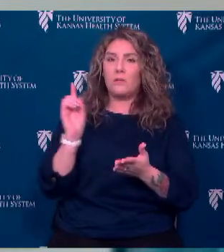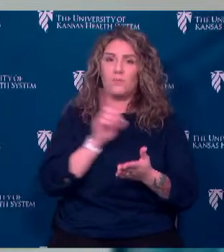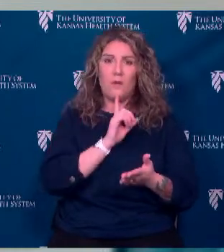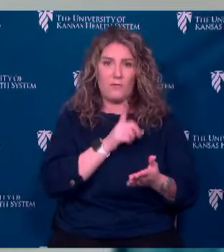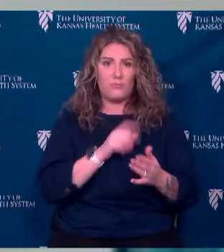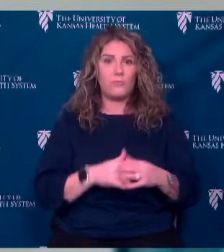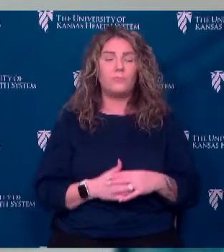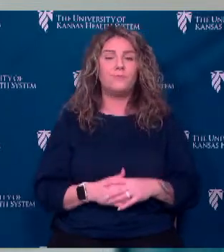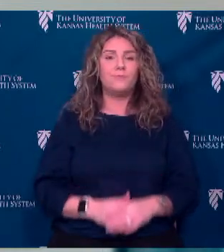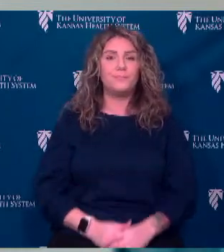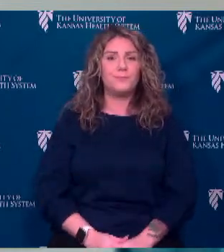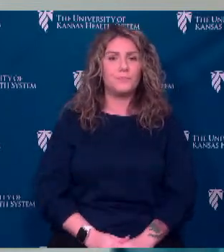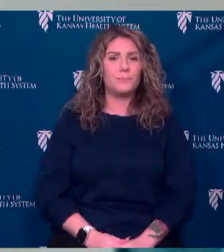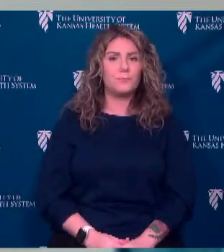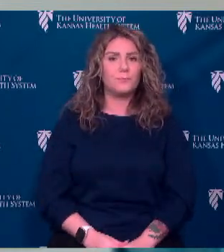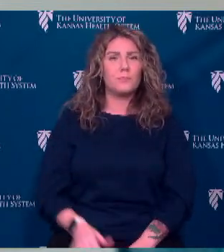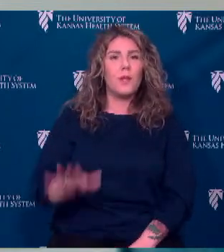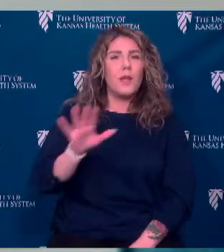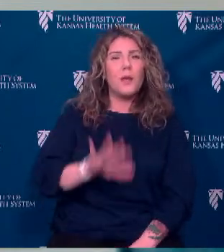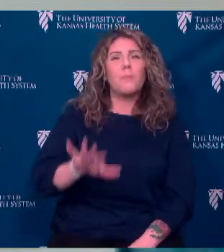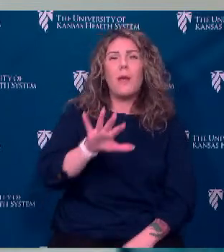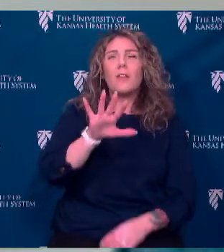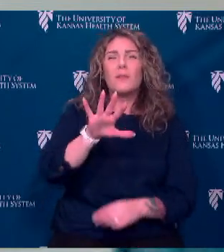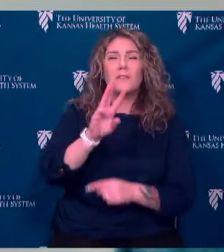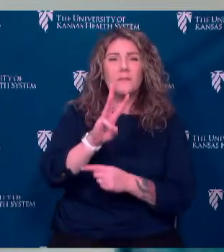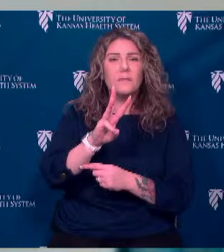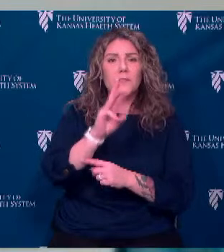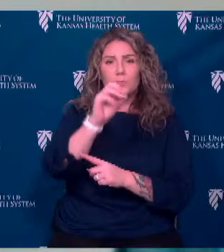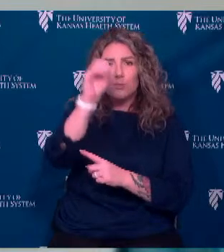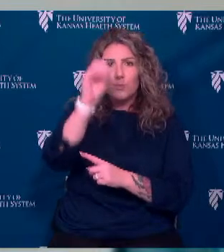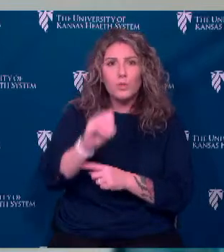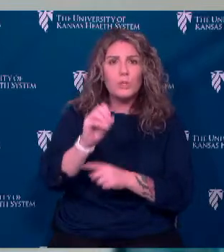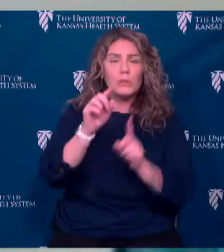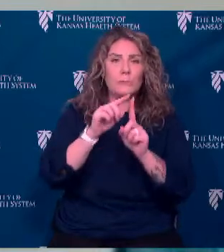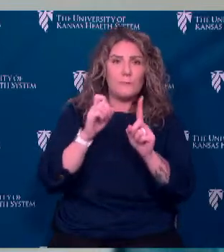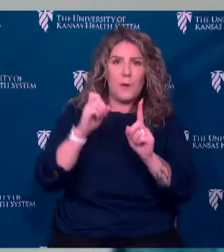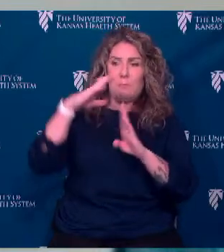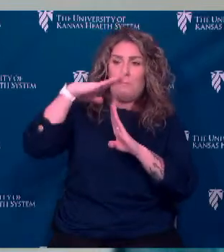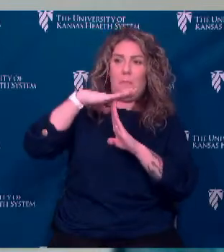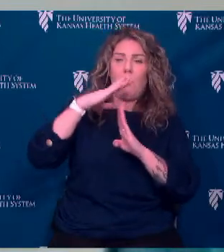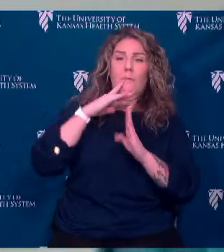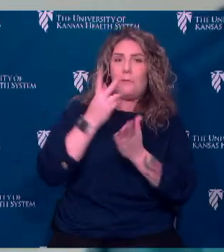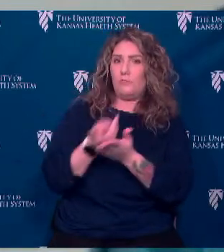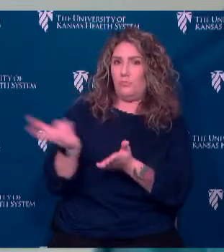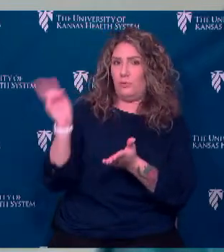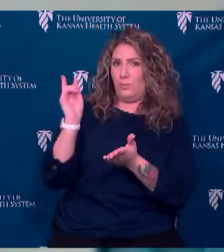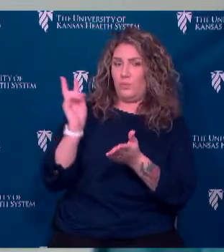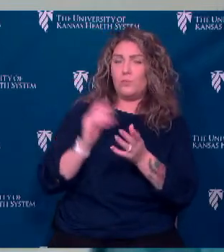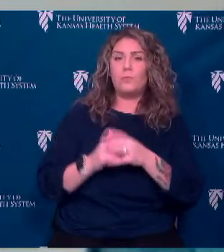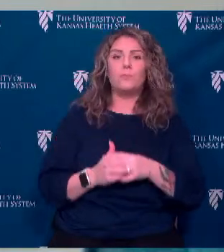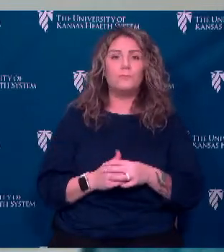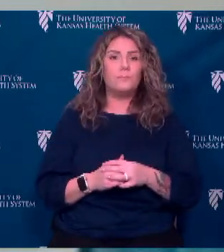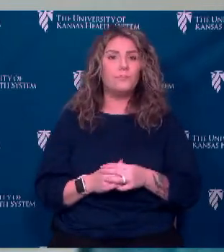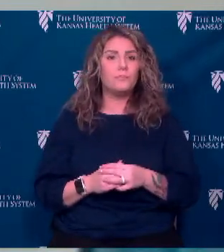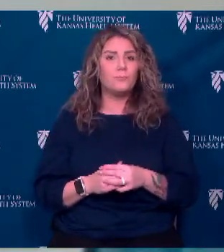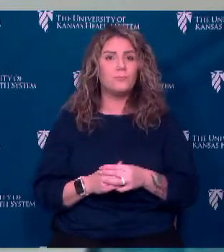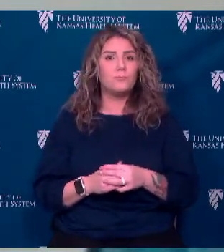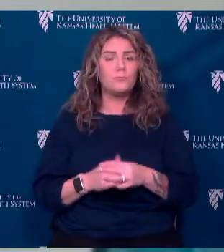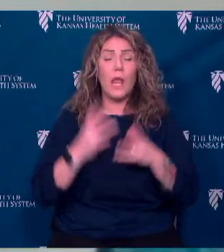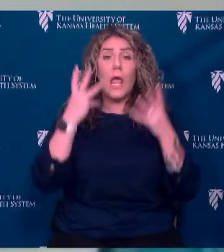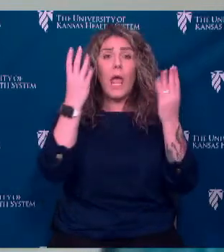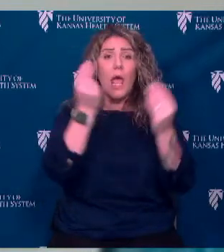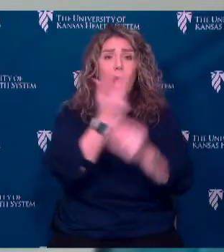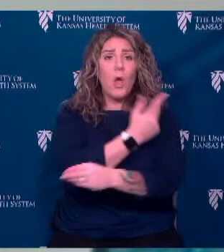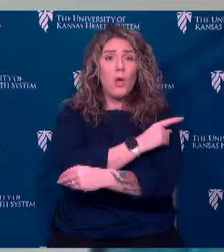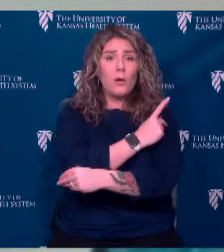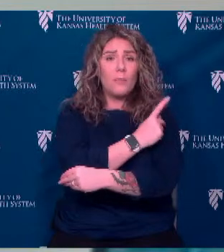and about 56% from our peak, which was 2 weeks ago. The outpatient numbers are